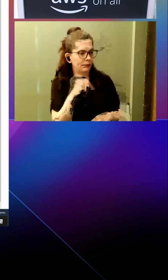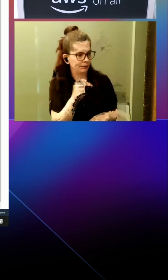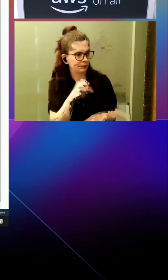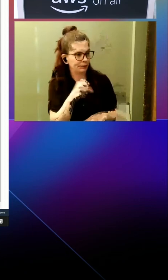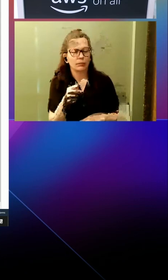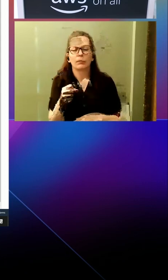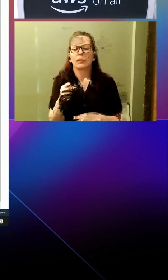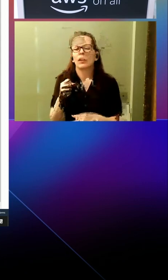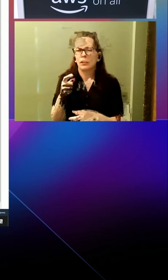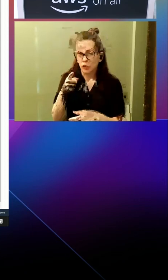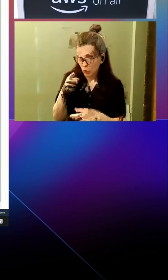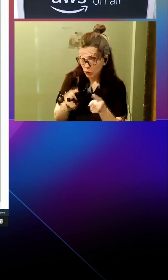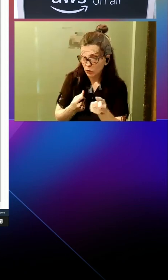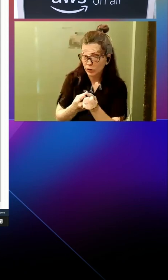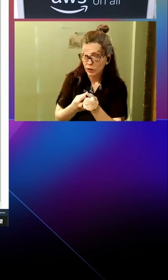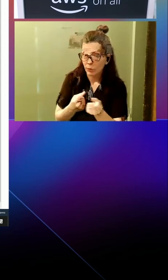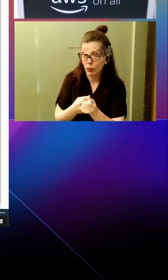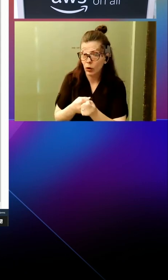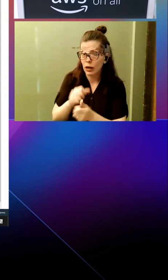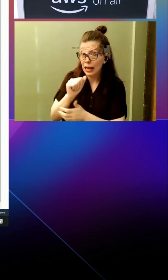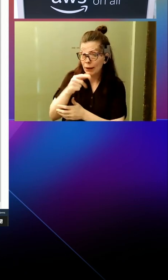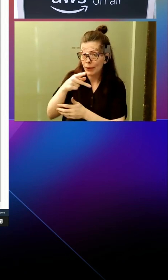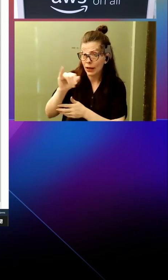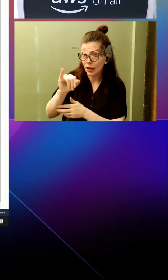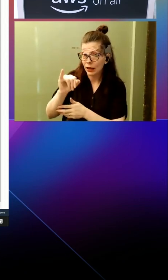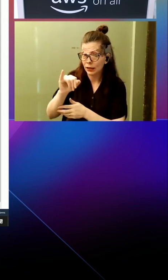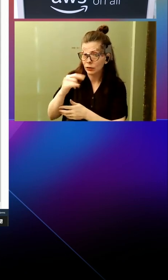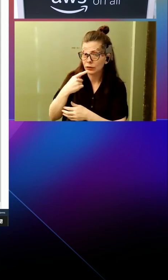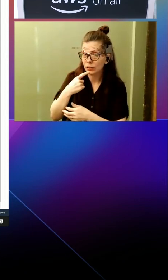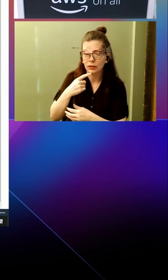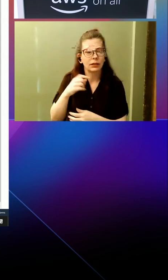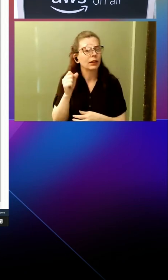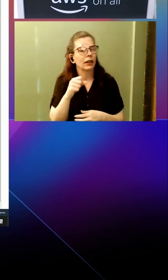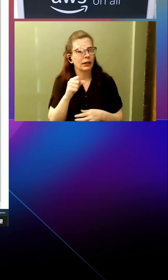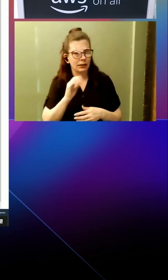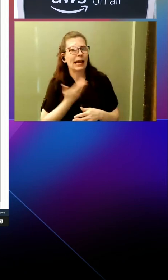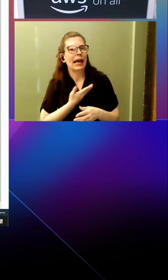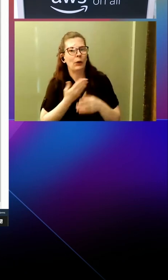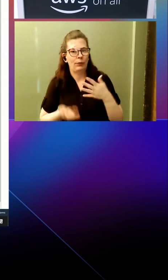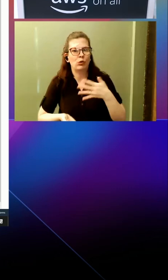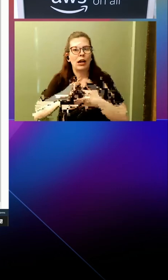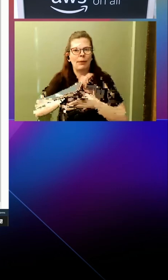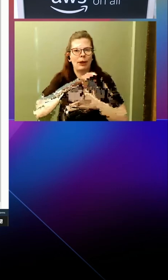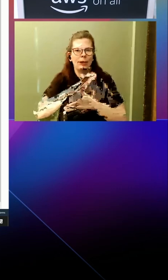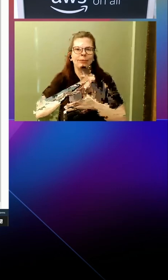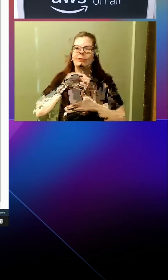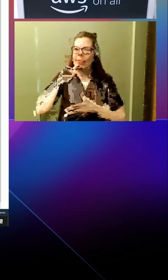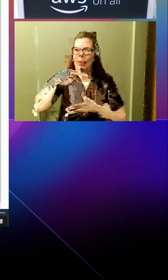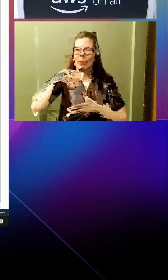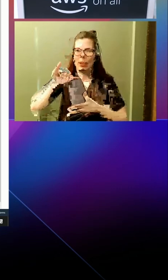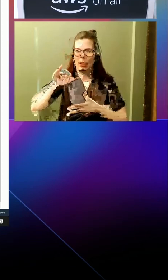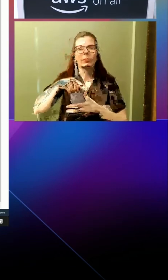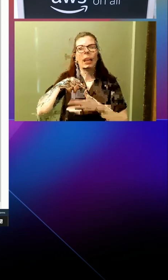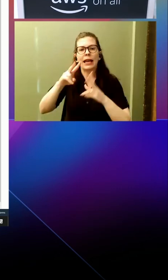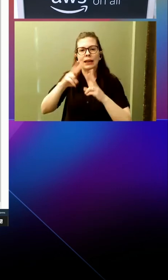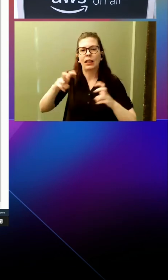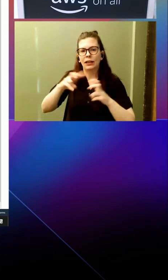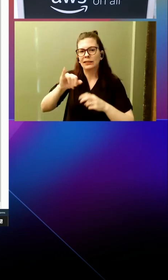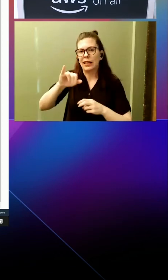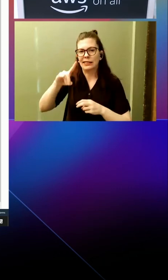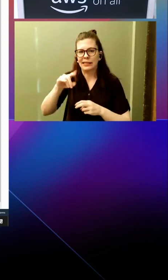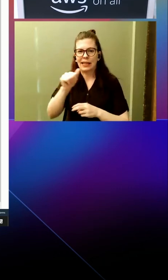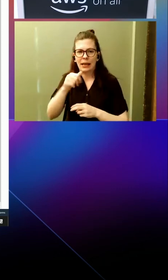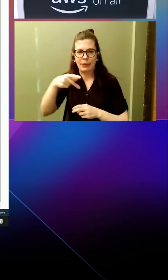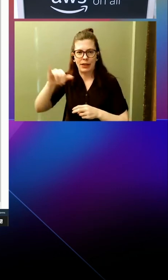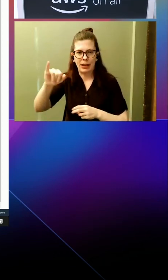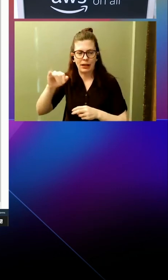support APIs in so addition to our consoles? primary product is the API. So it is called the Analyze ID API. So the console is more